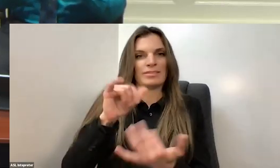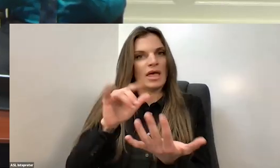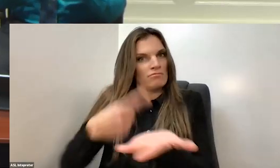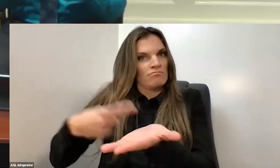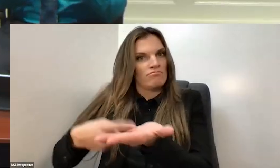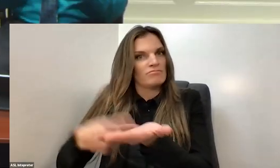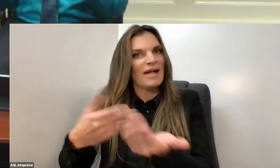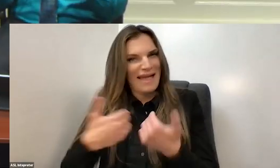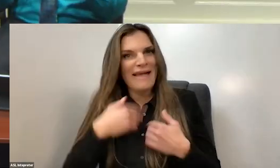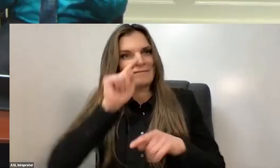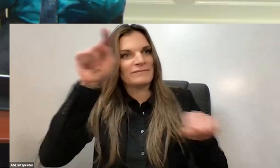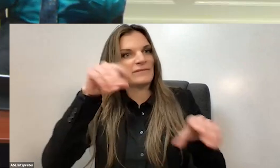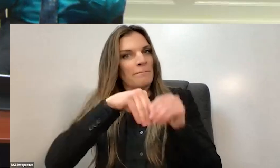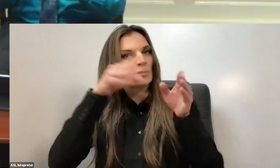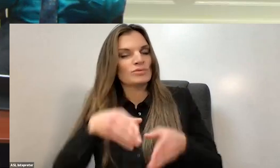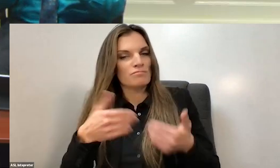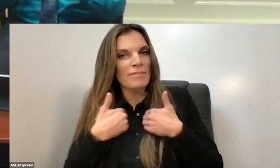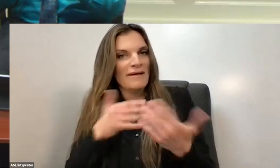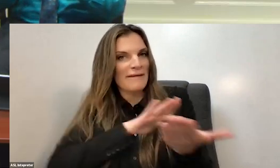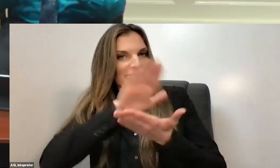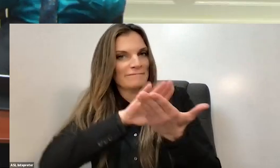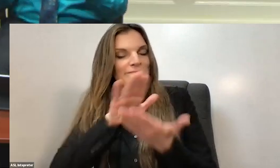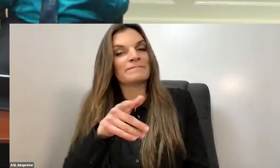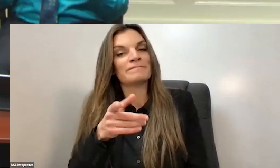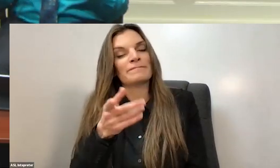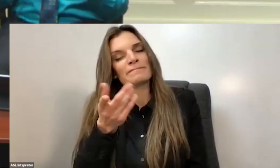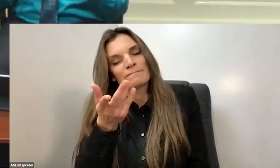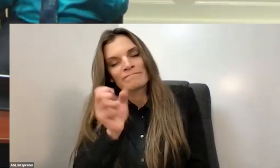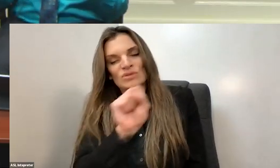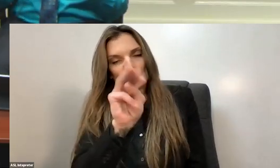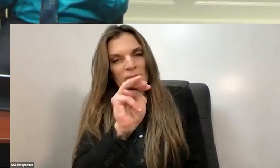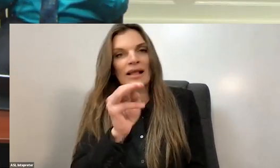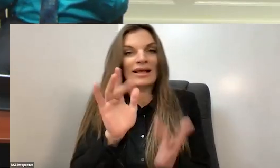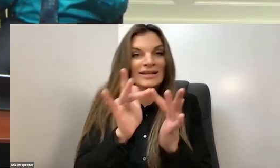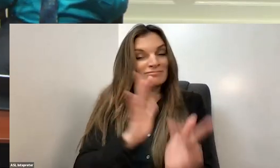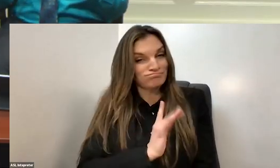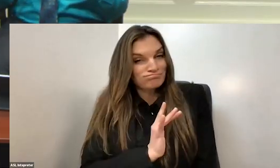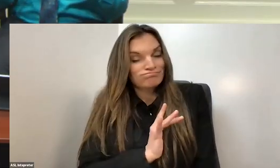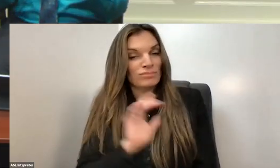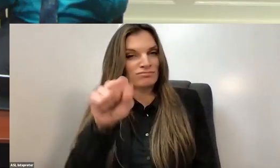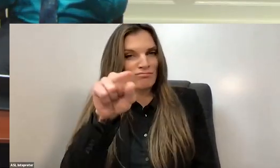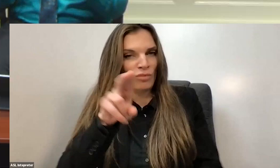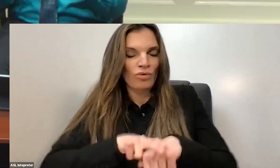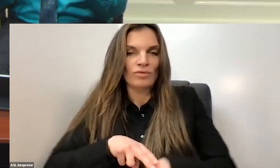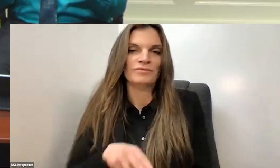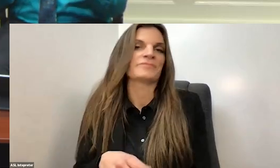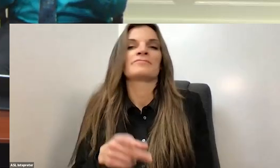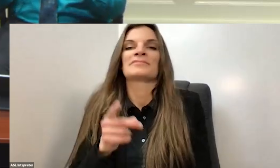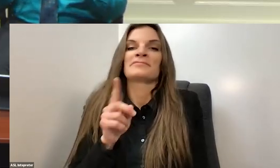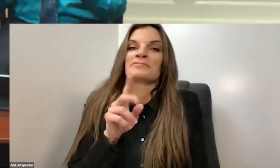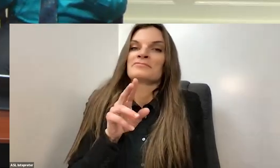you know, yes, social media and online is a great way, but many of those have